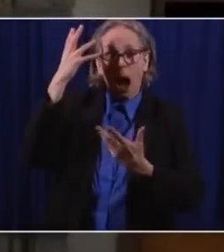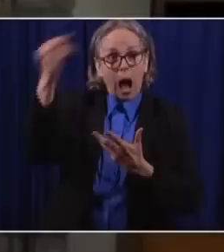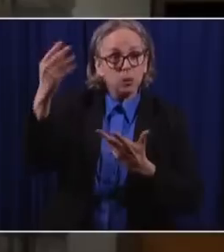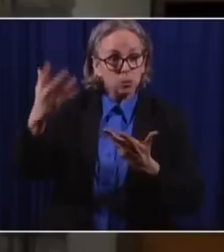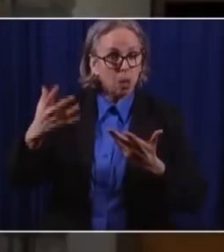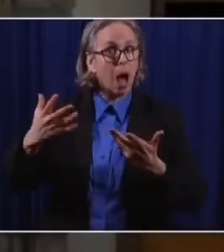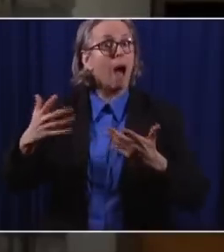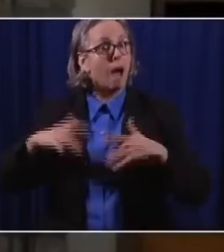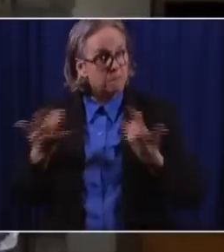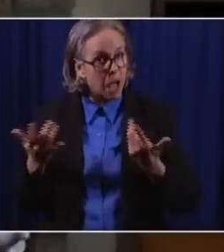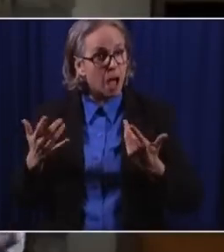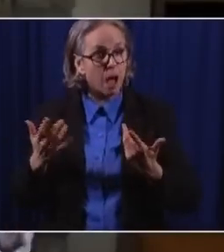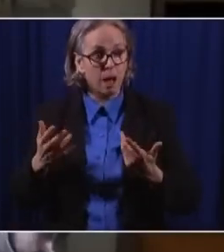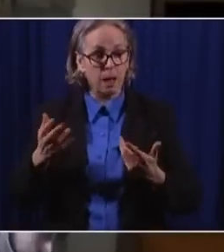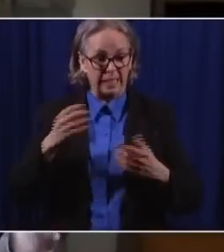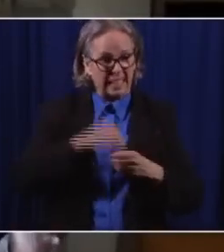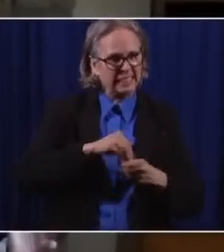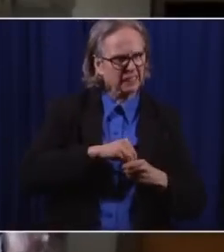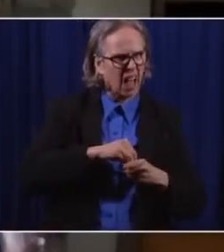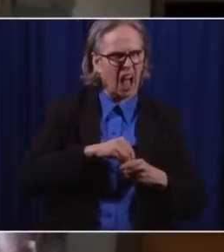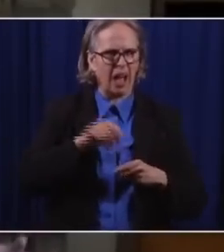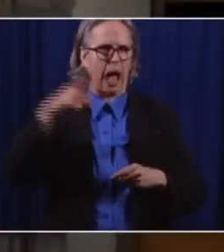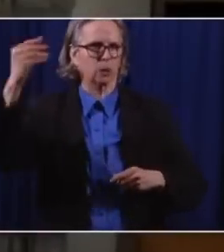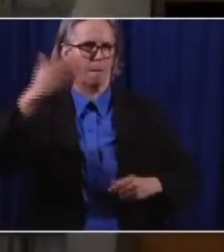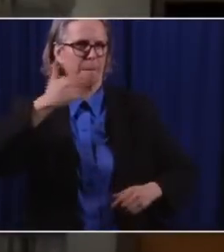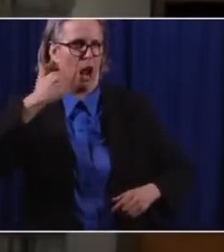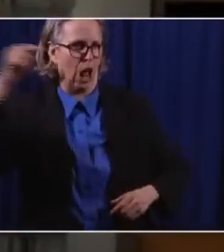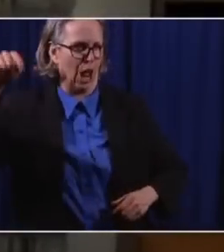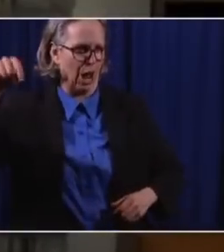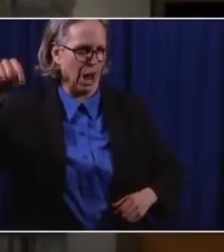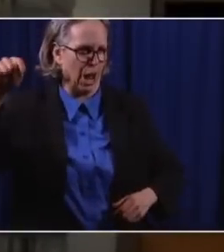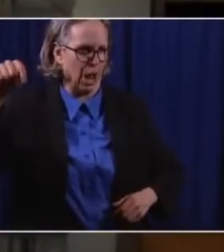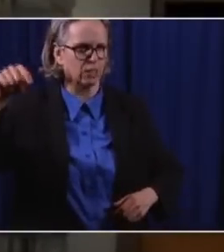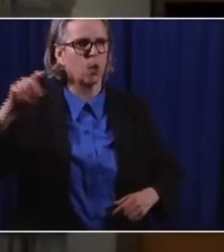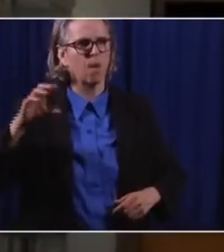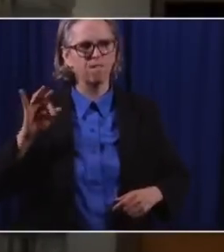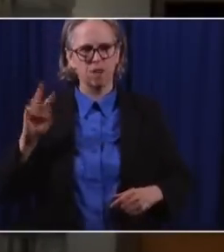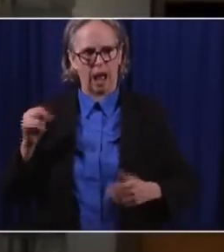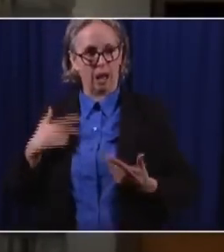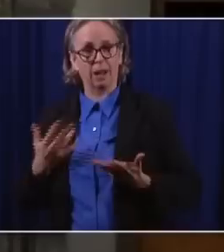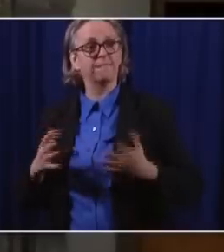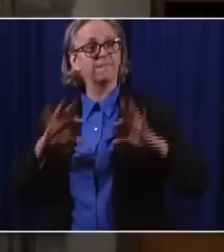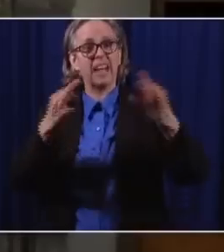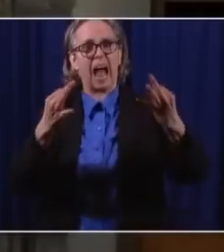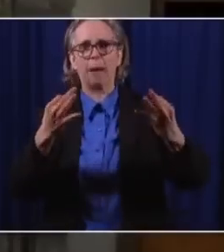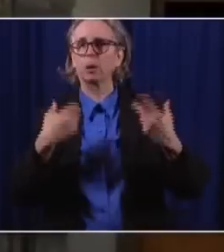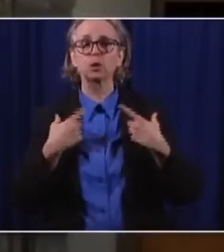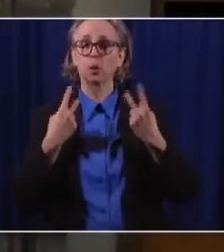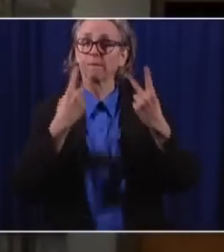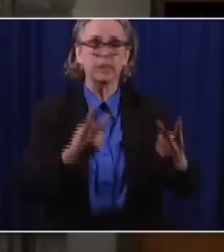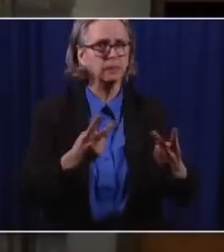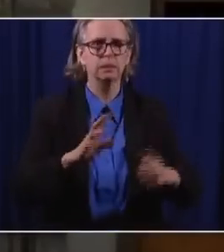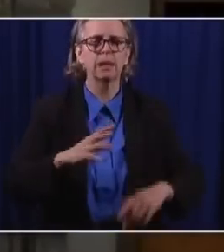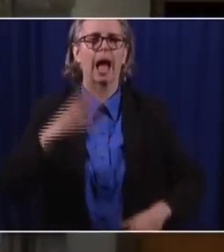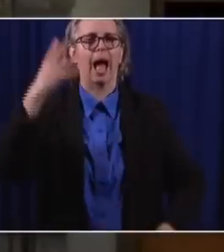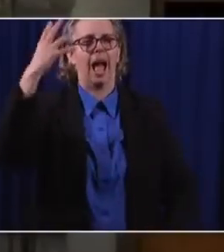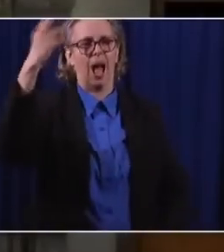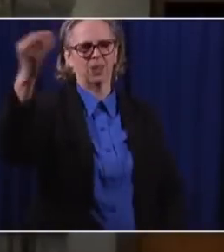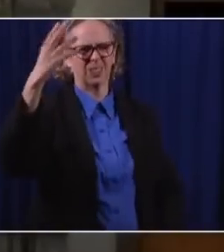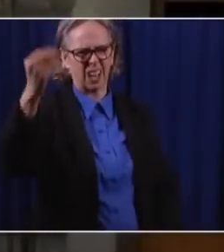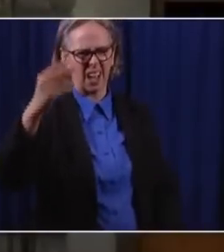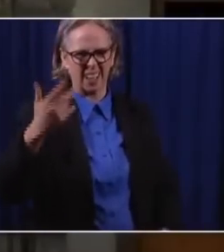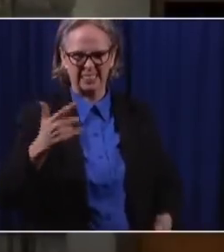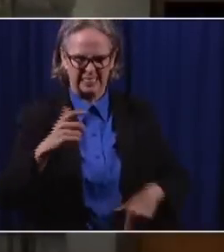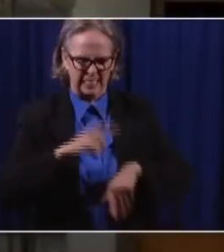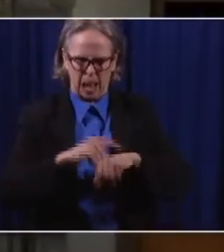I, when we've been with family, we try to do it outside. And as much as we can outside. Now it's going to get colder, and that